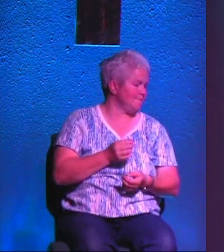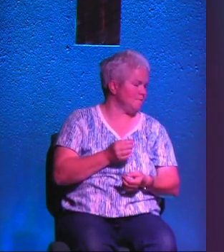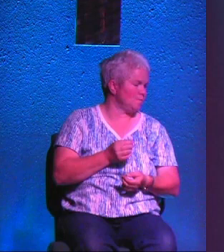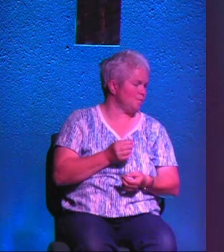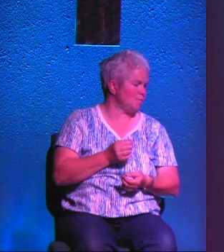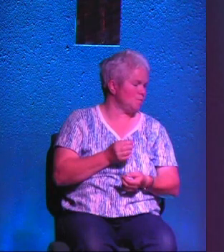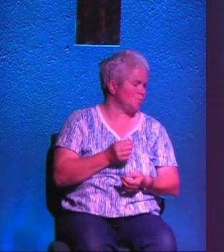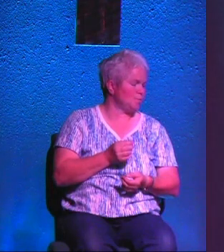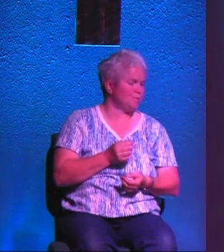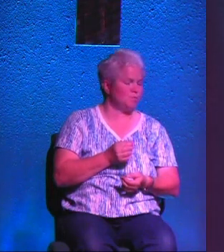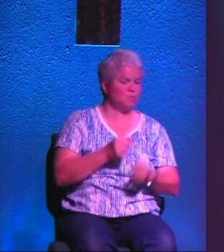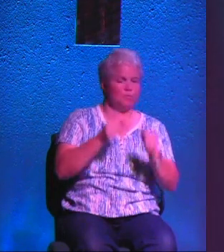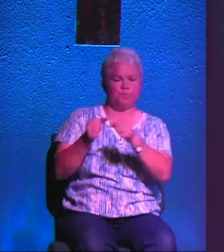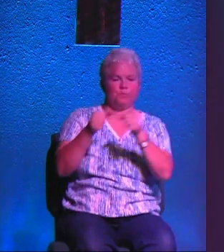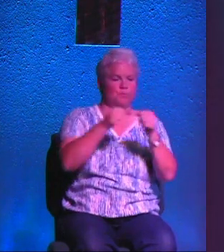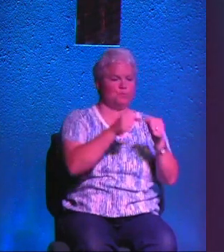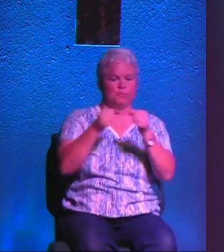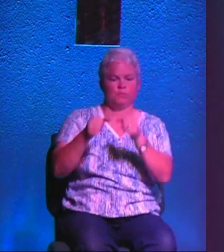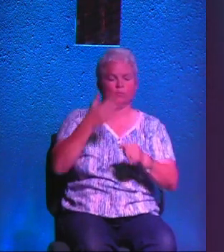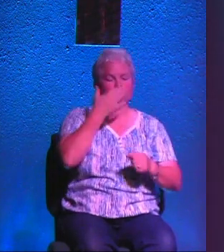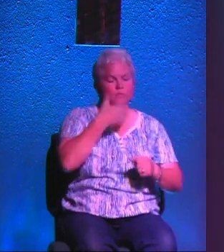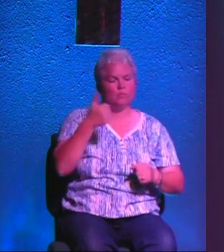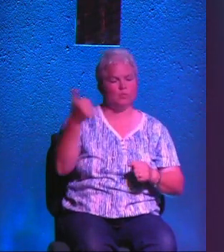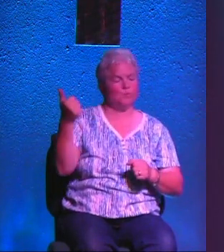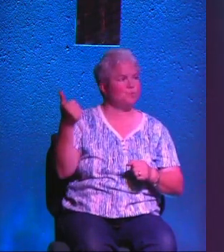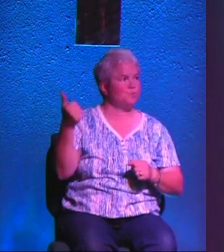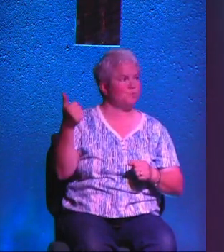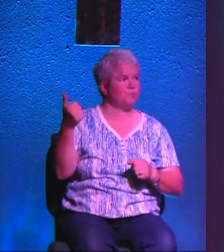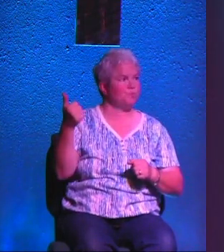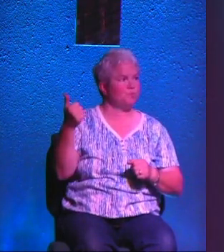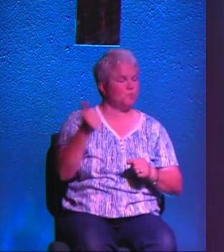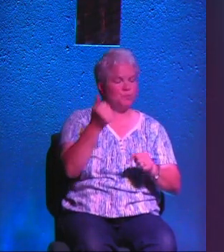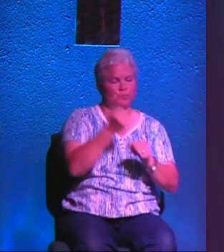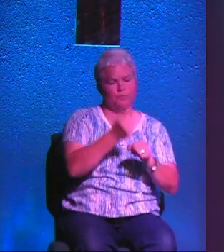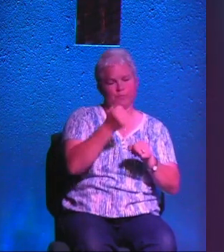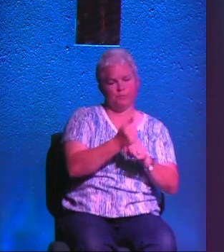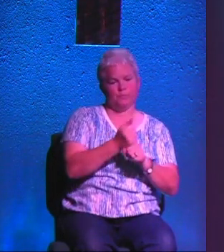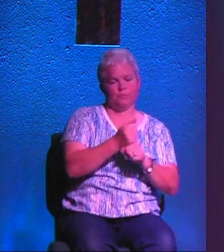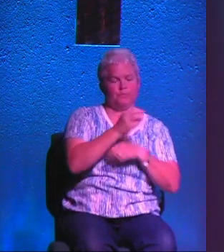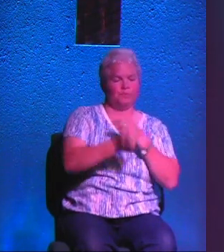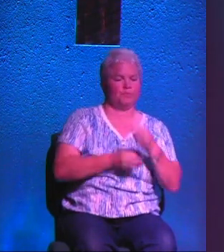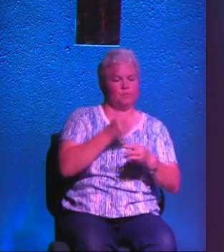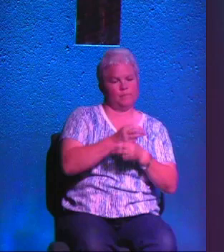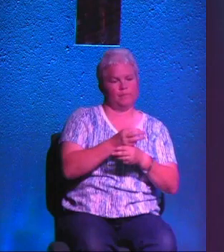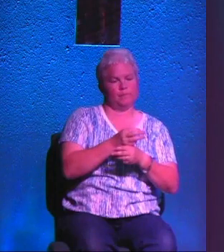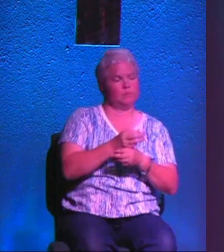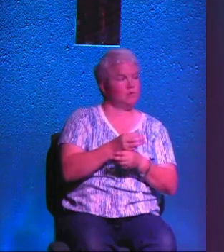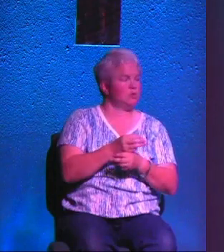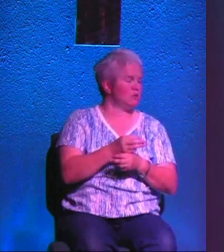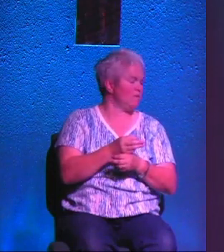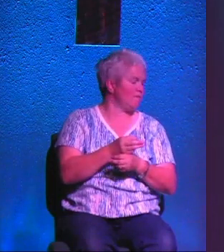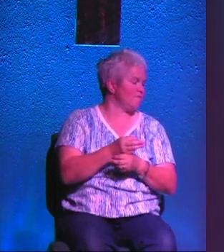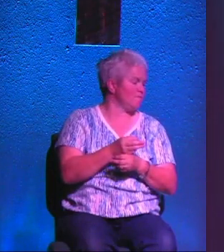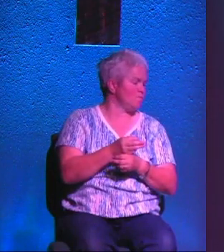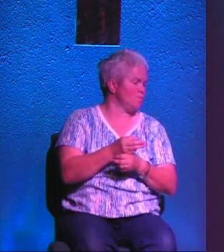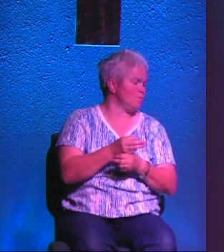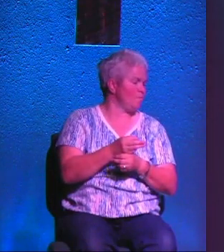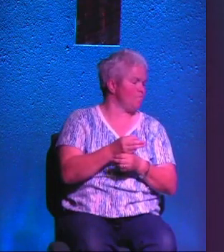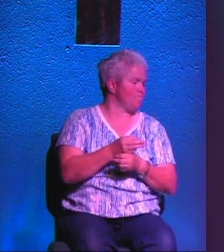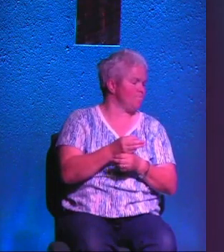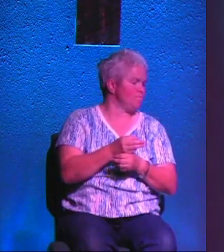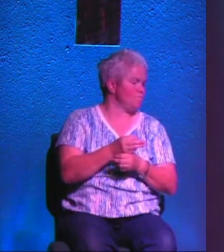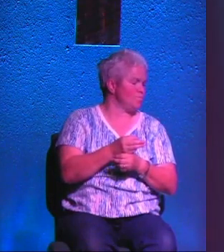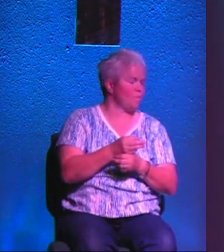get past the envy, the drive to be the best who they can be, to make their mark on this world. They need to get past all of that. They need